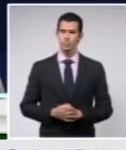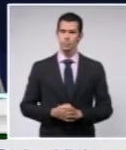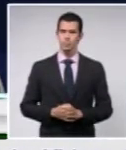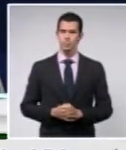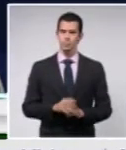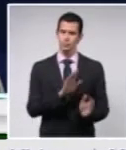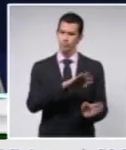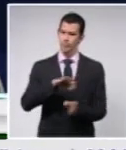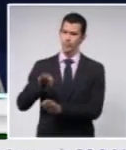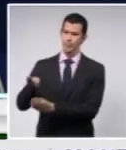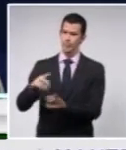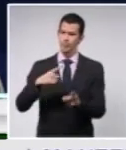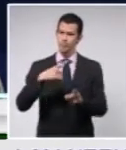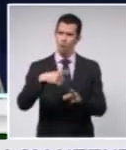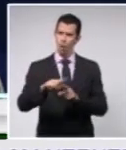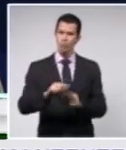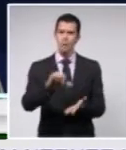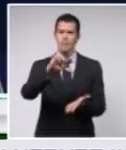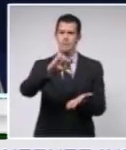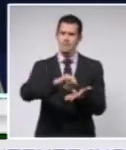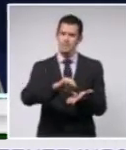382 in the Naval Hospital,